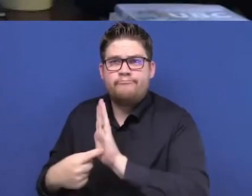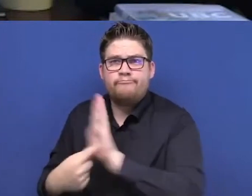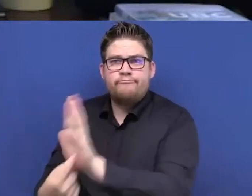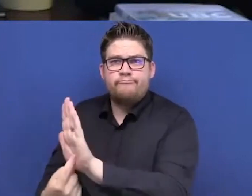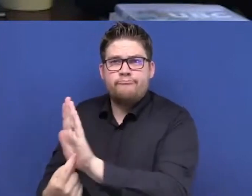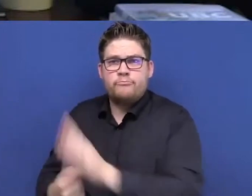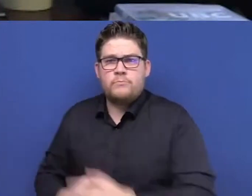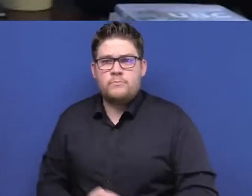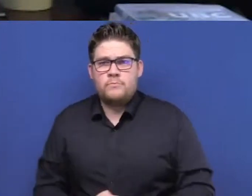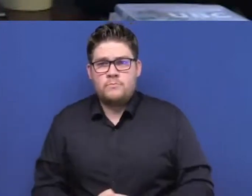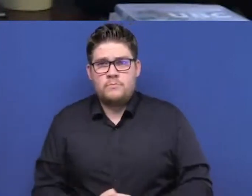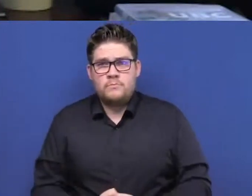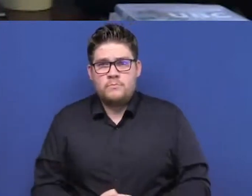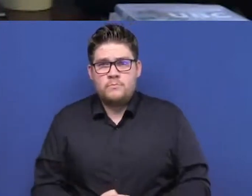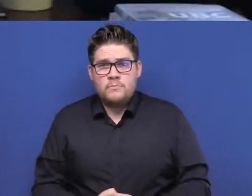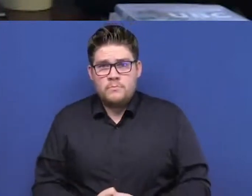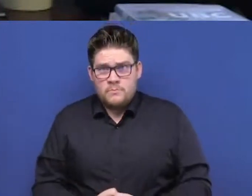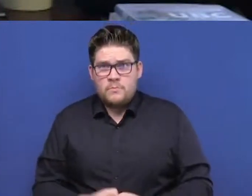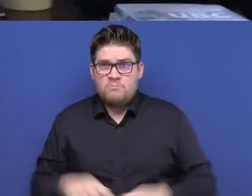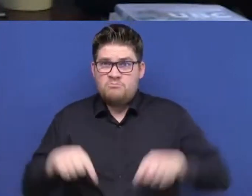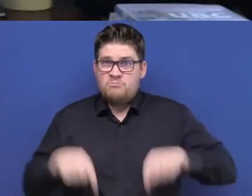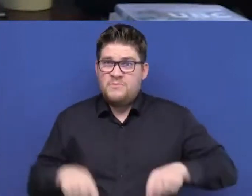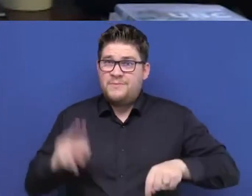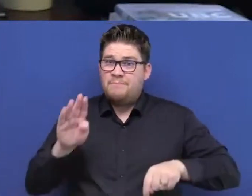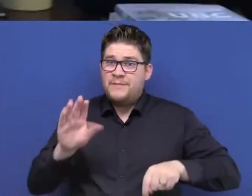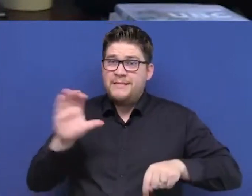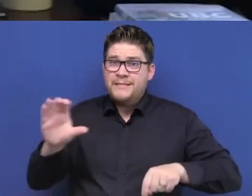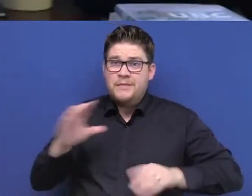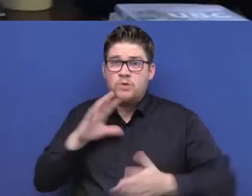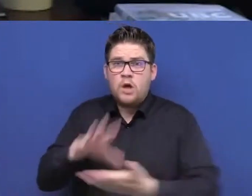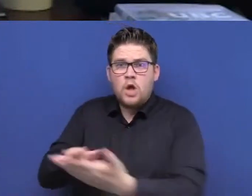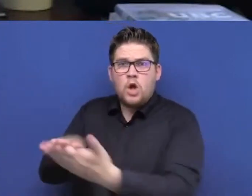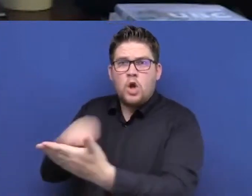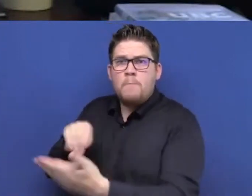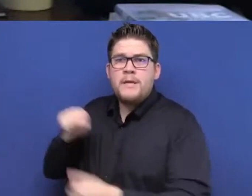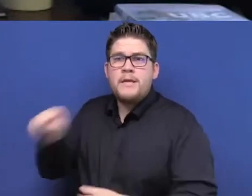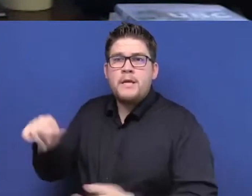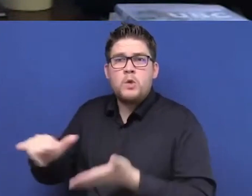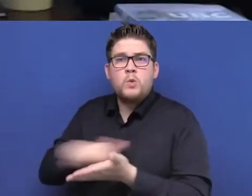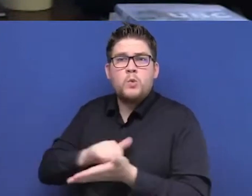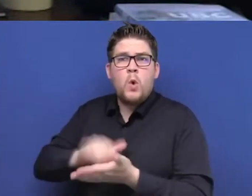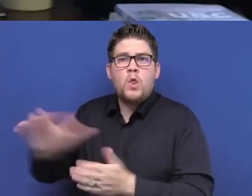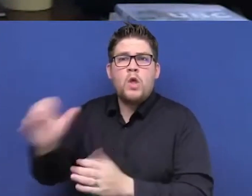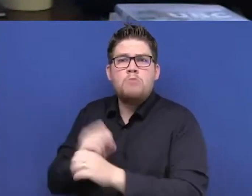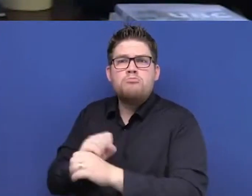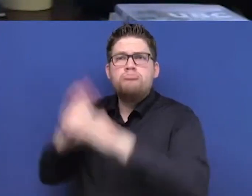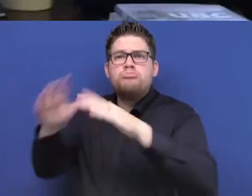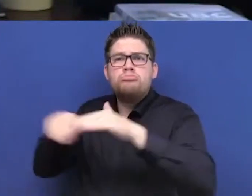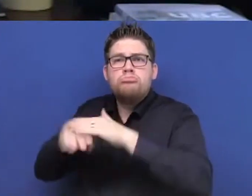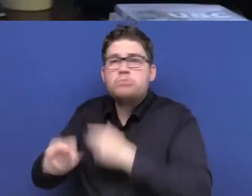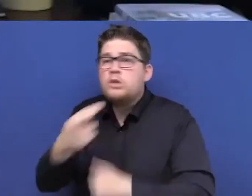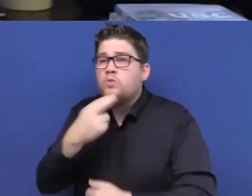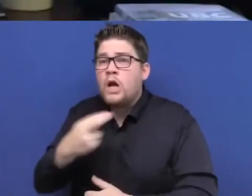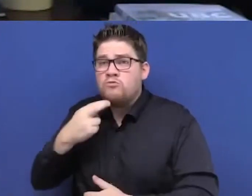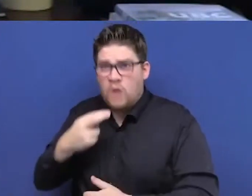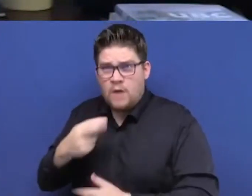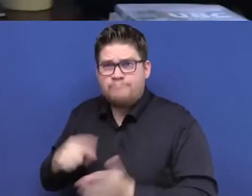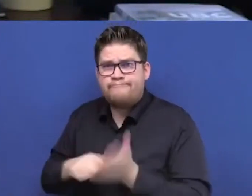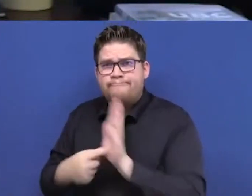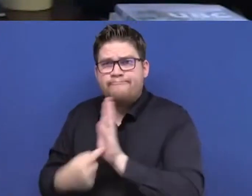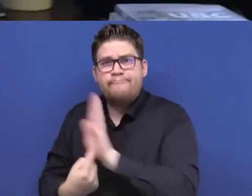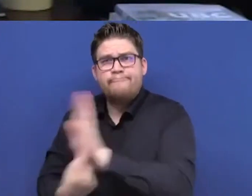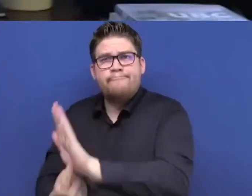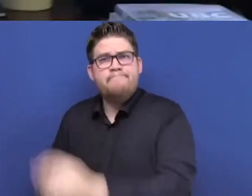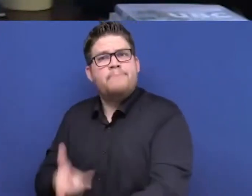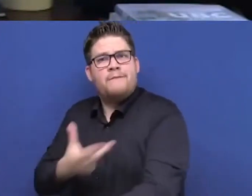BC when you look at the numbers surging? Yeah, so there's a number of different things that we have in our communities,